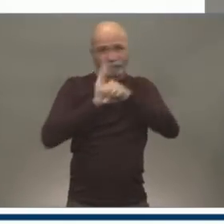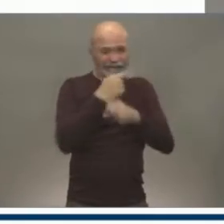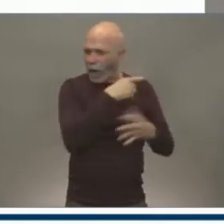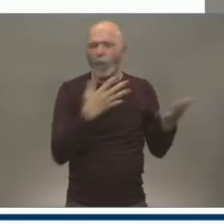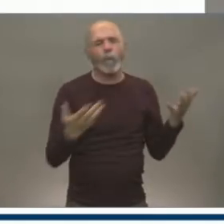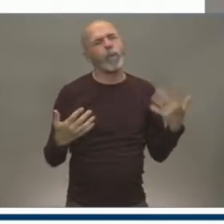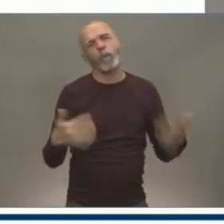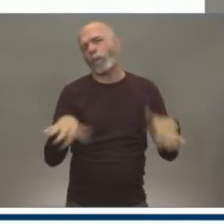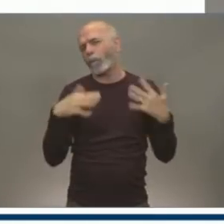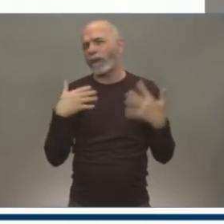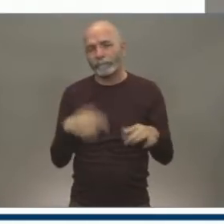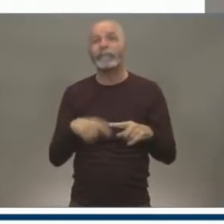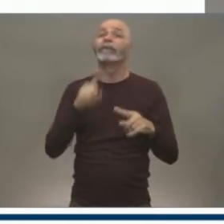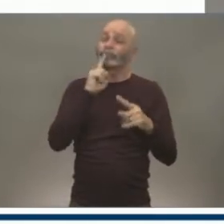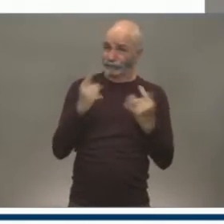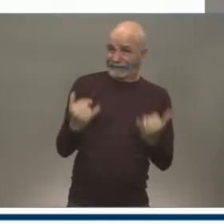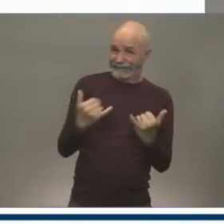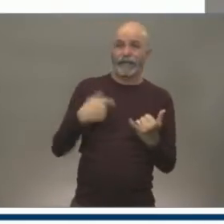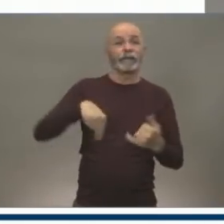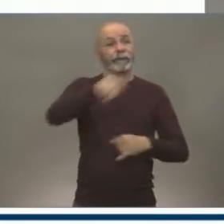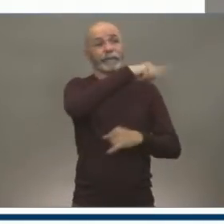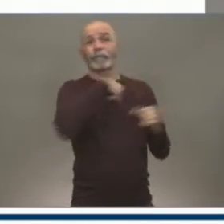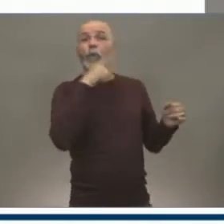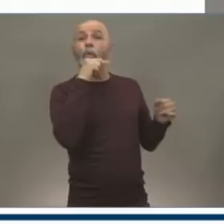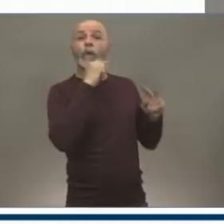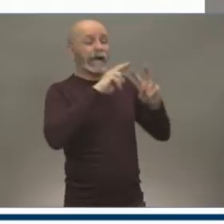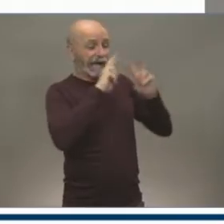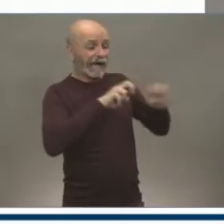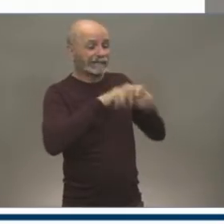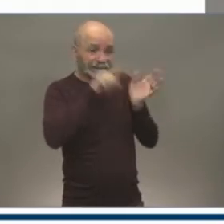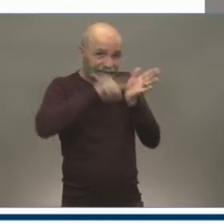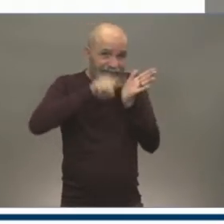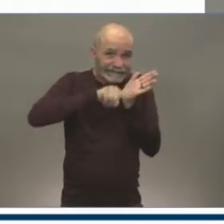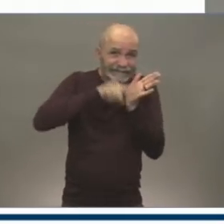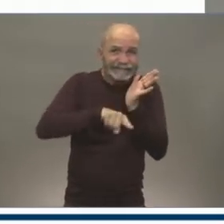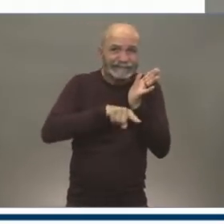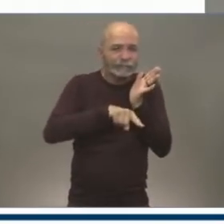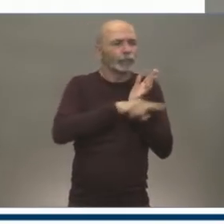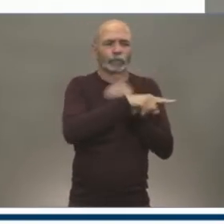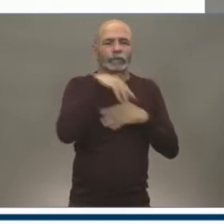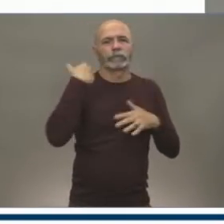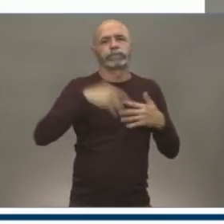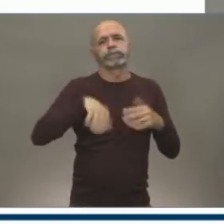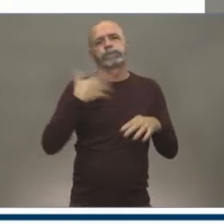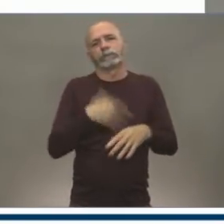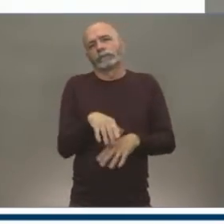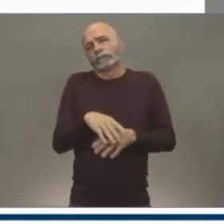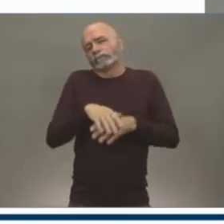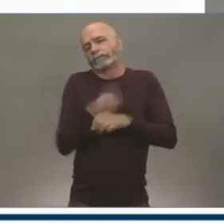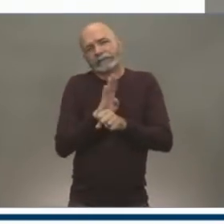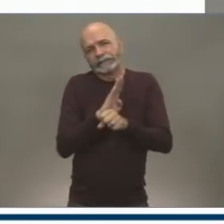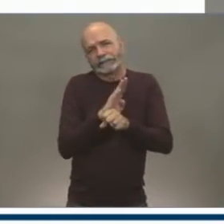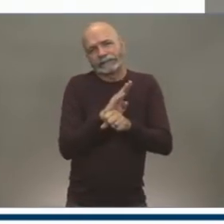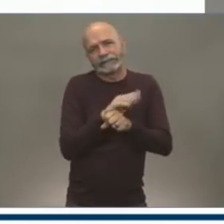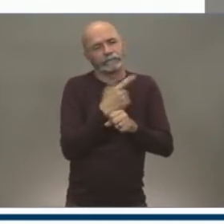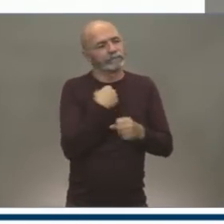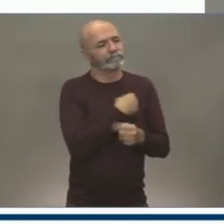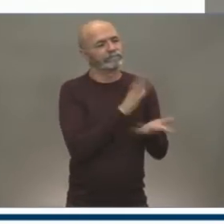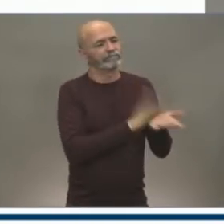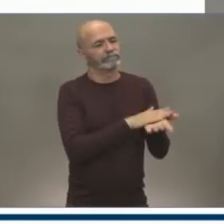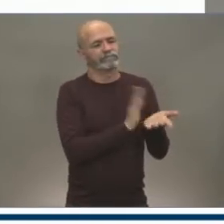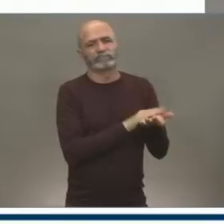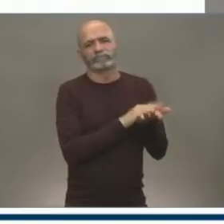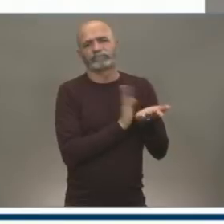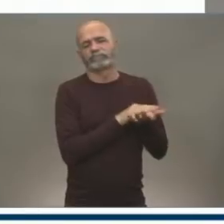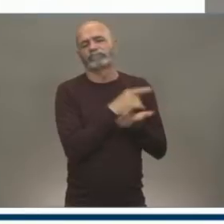recognize all my colleagues on the front lines in public health and the work they're doing right now to help us stay on top of